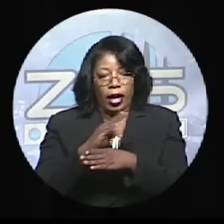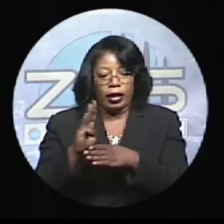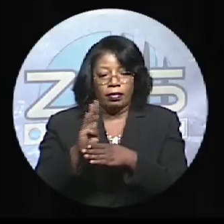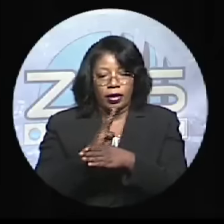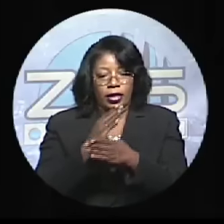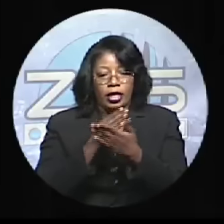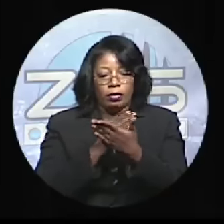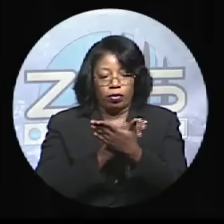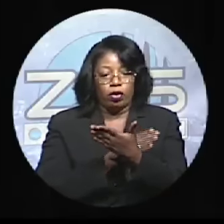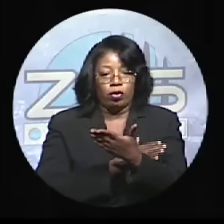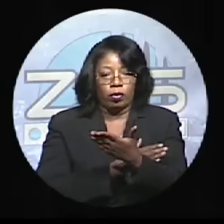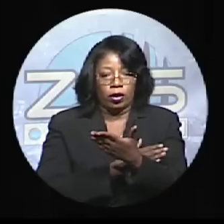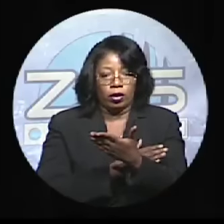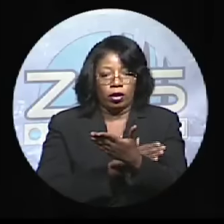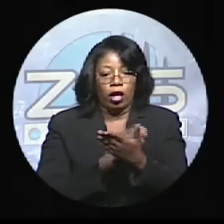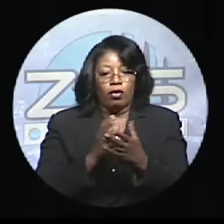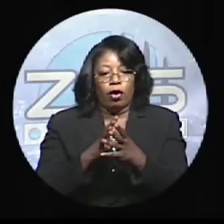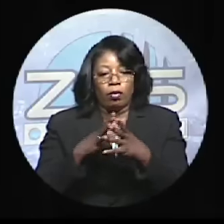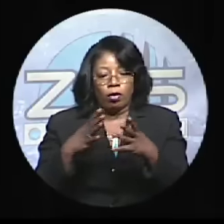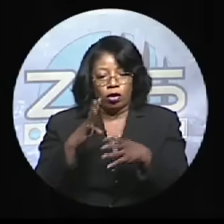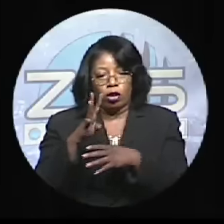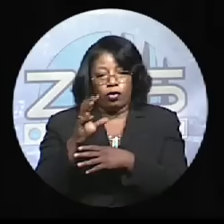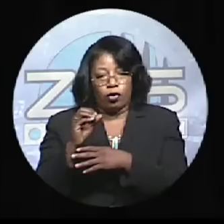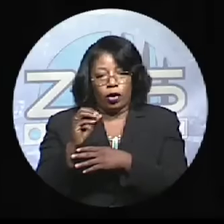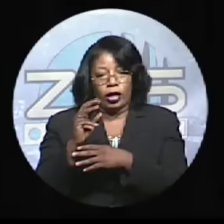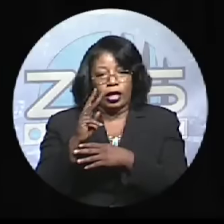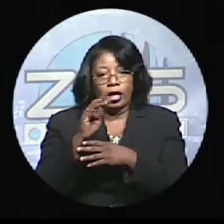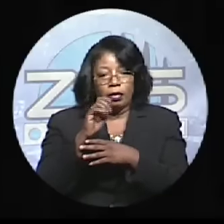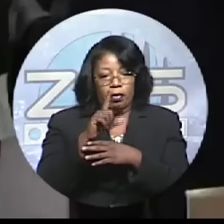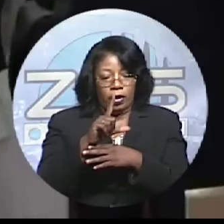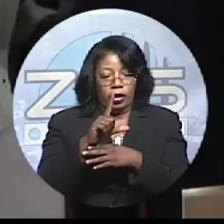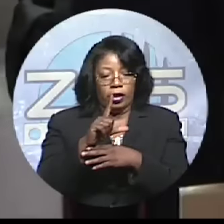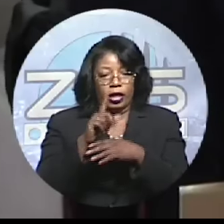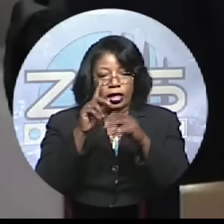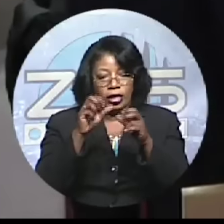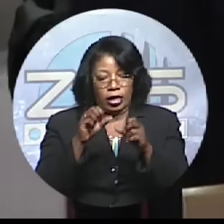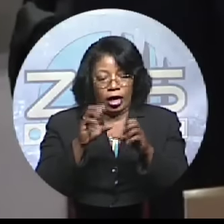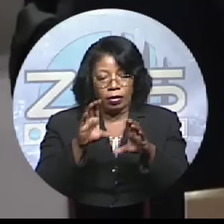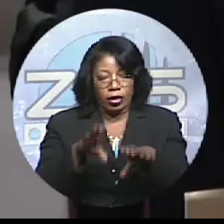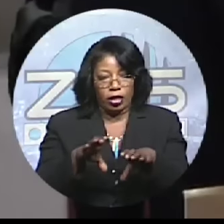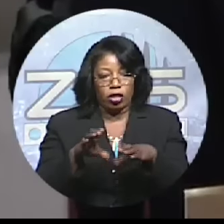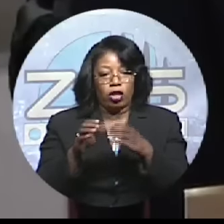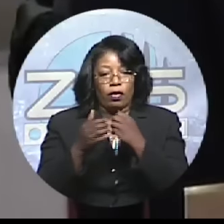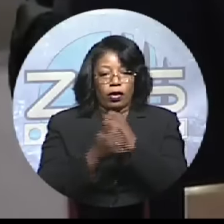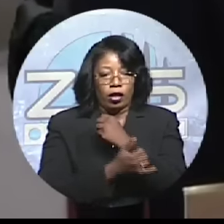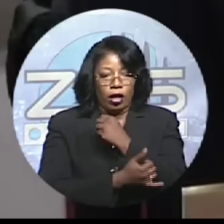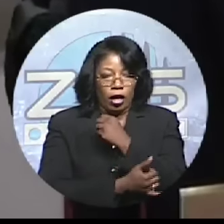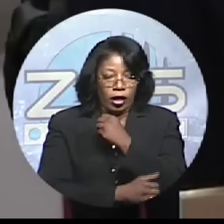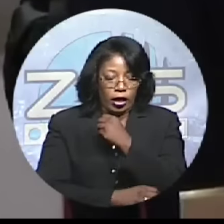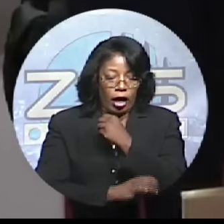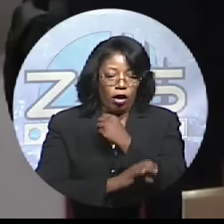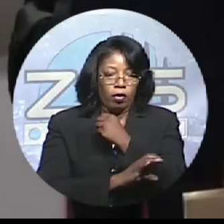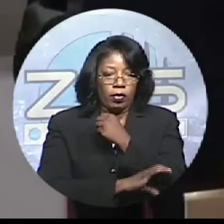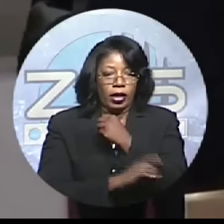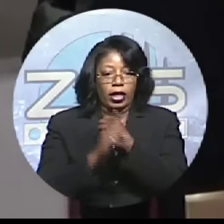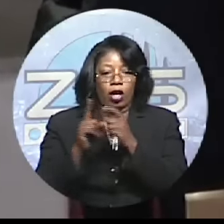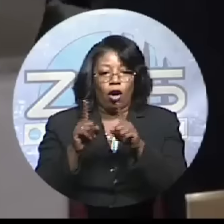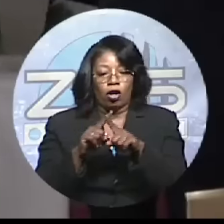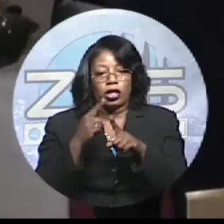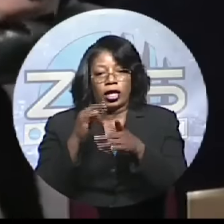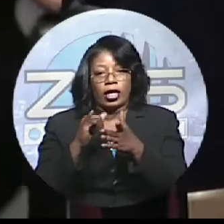improvement for most of the 40 million citizens of the Caribbean. And with crime a concern in the region, Mr. Christie assured